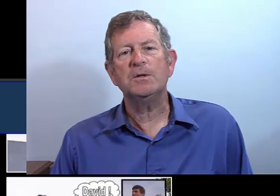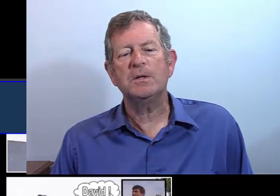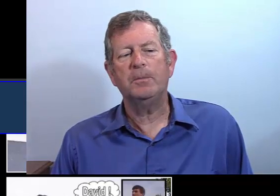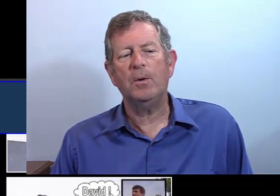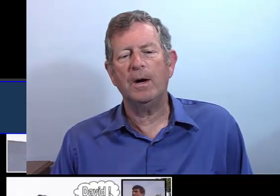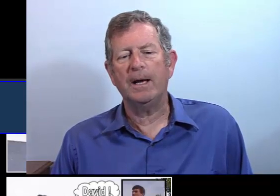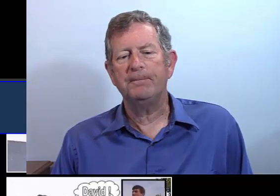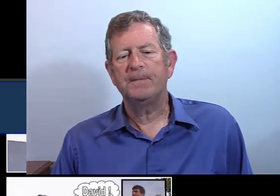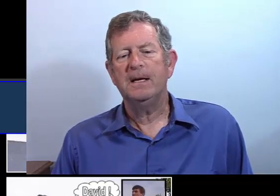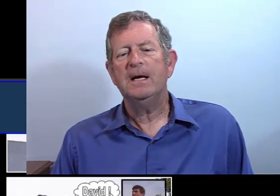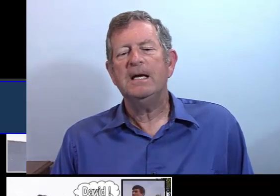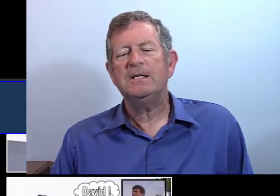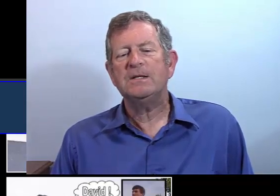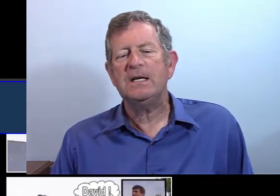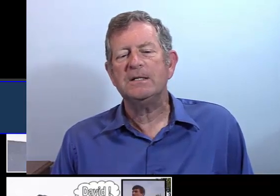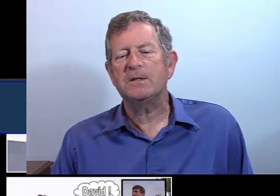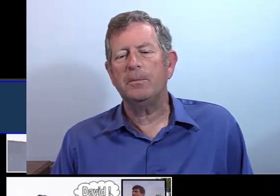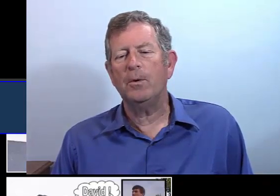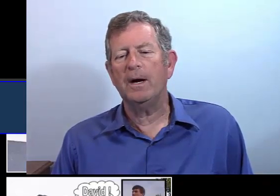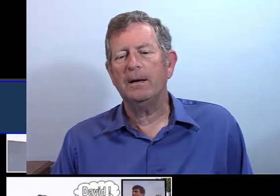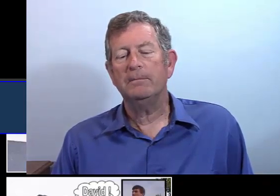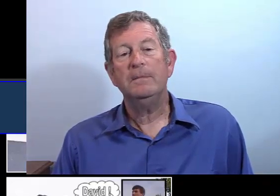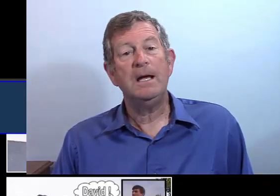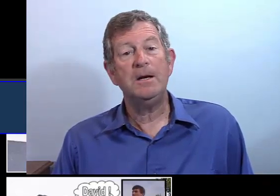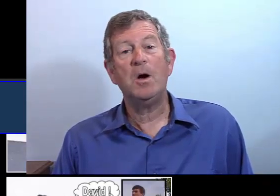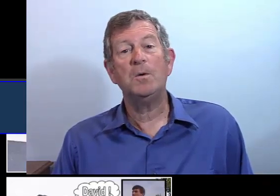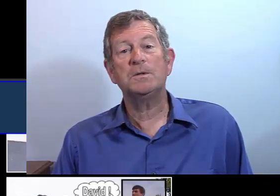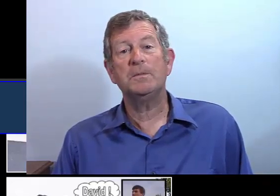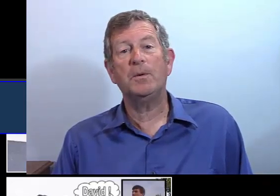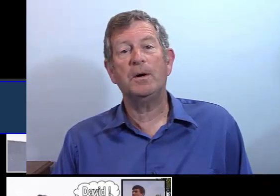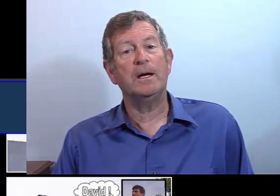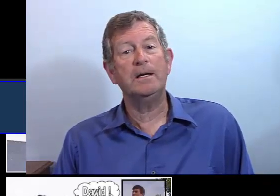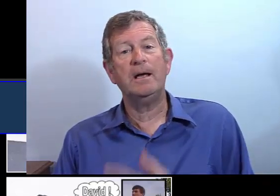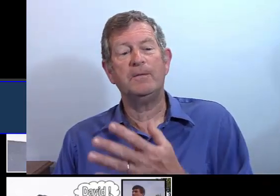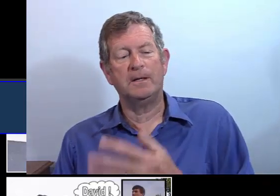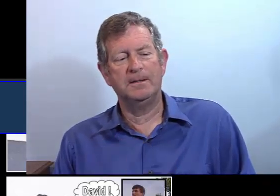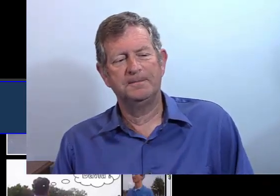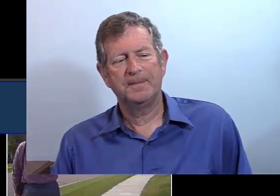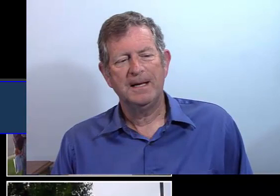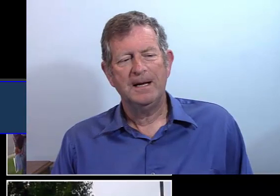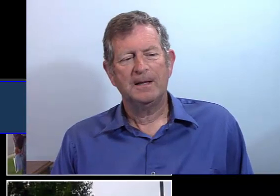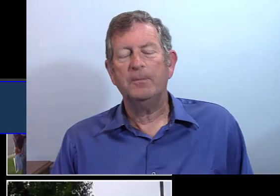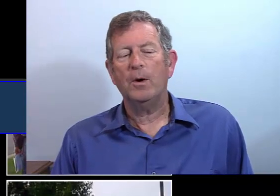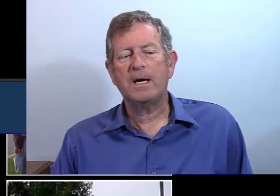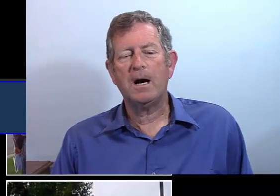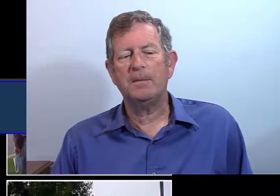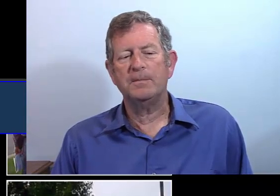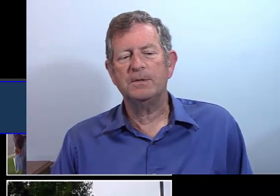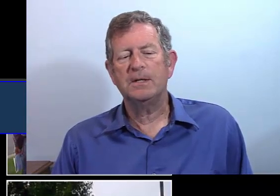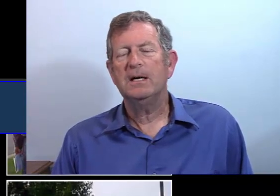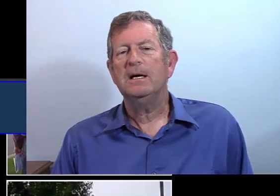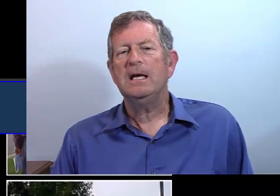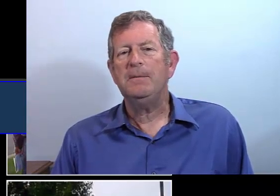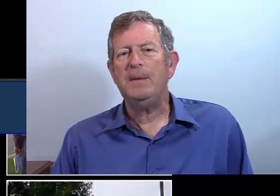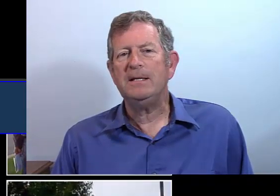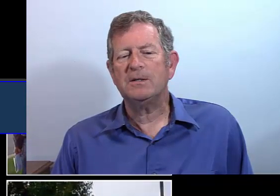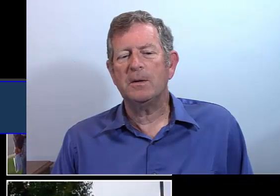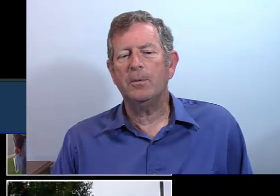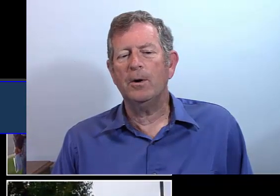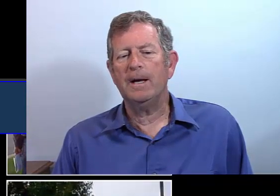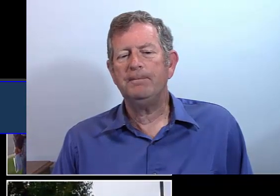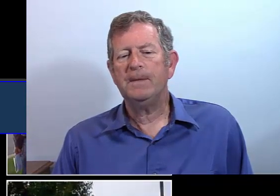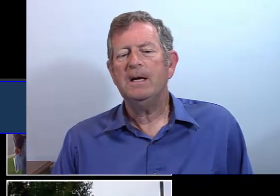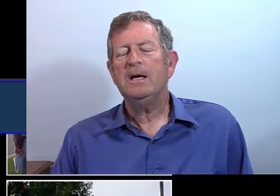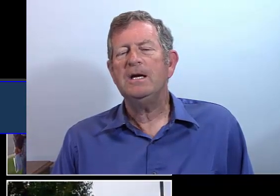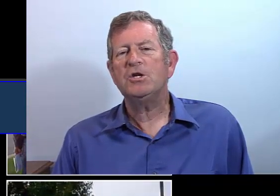He hears the boy. He sees the boy. He knows the boy, David. The boy comes. He meets